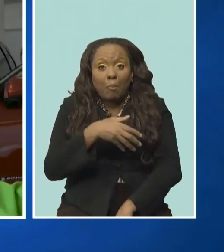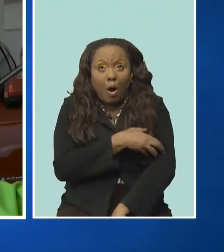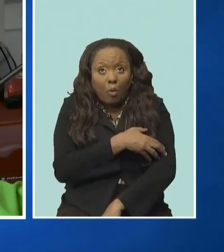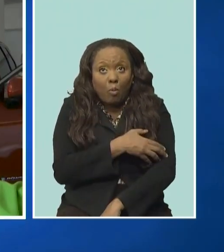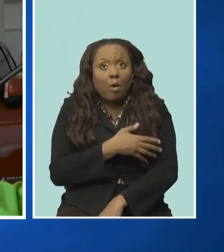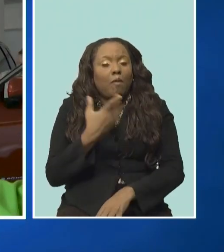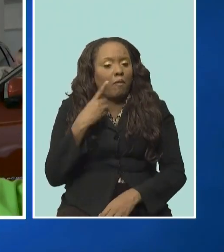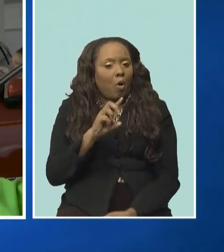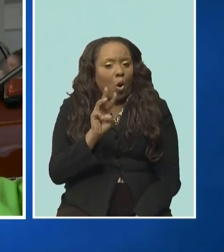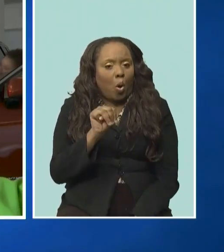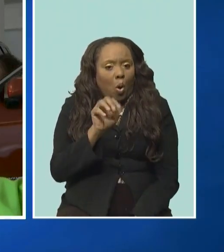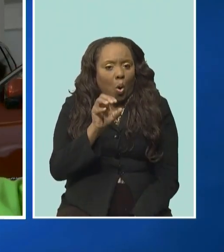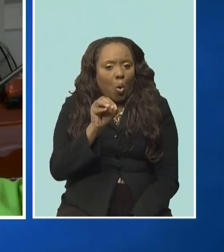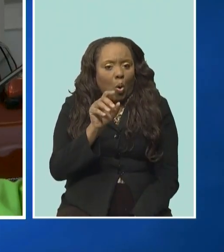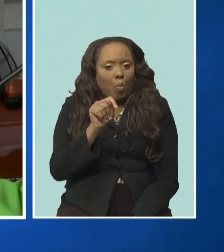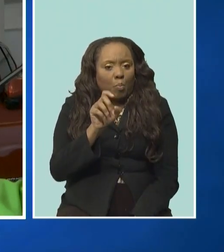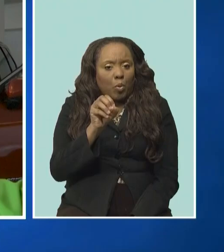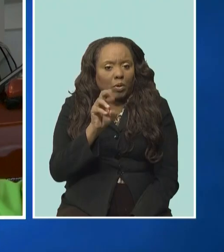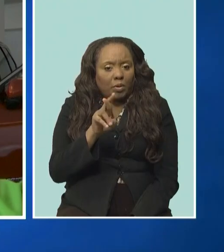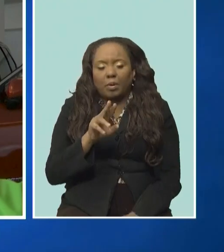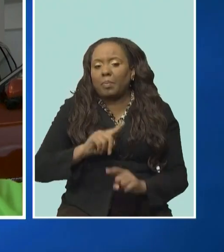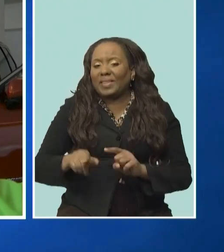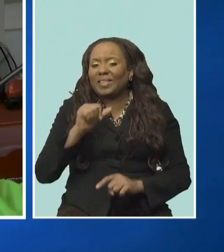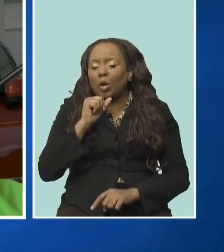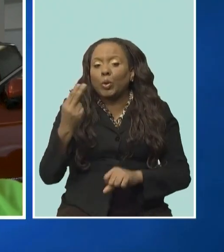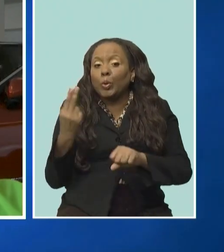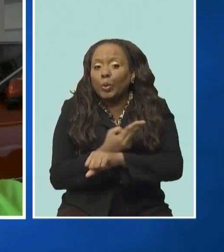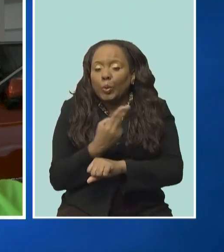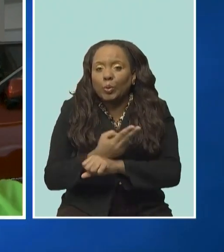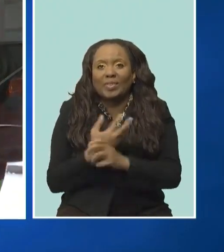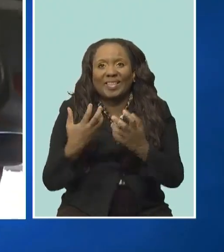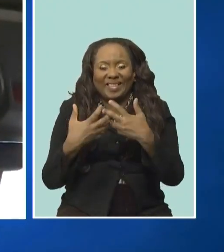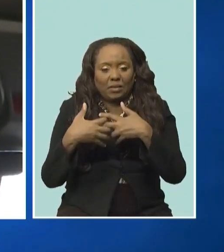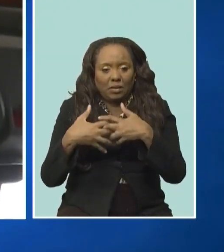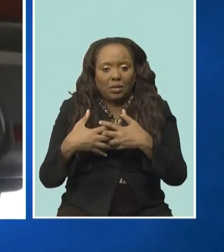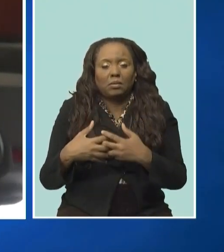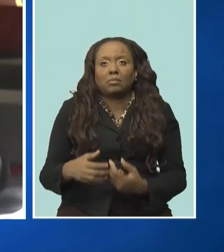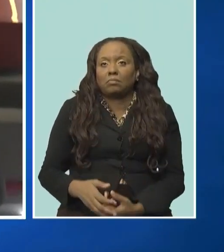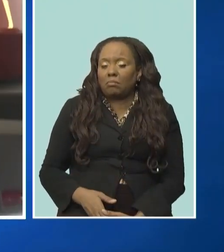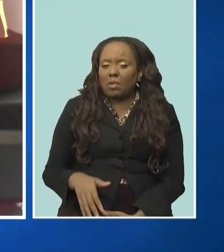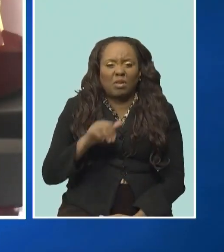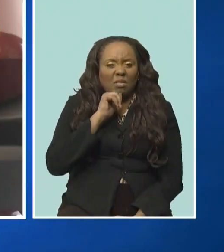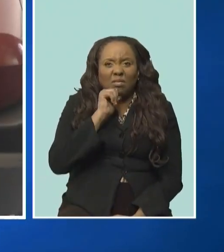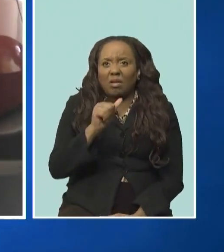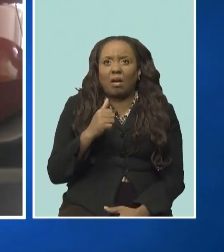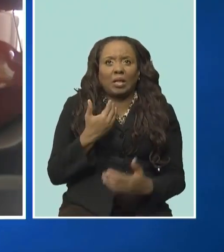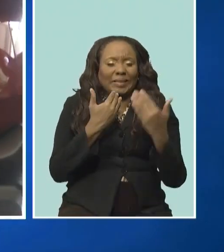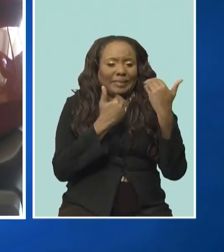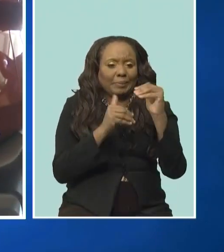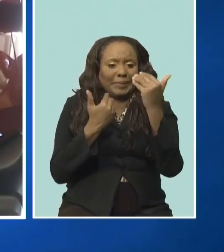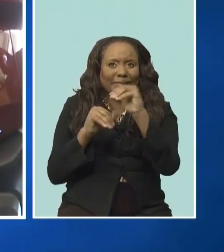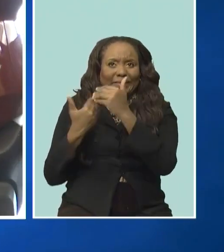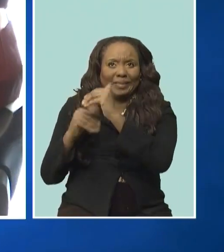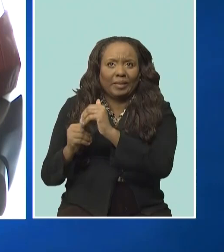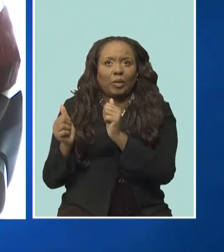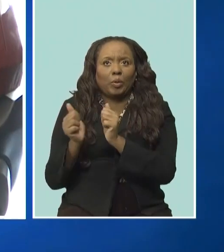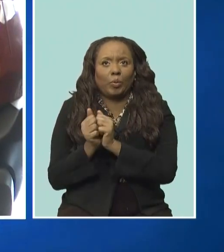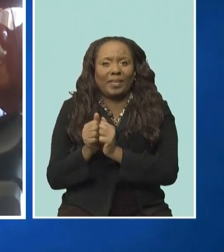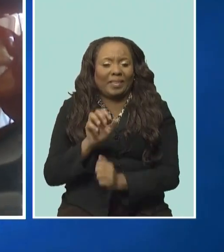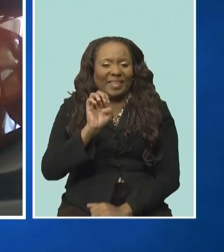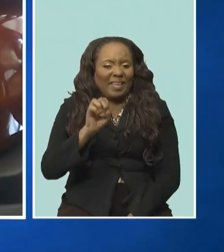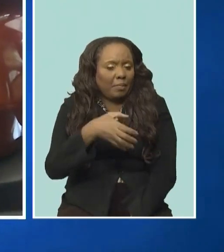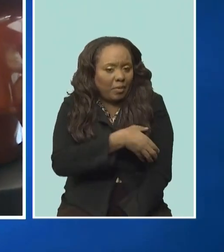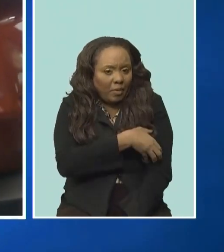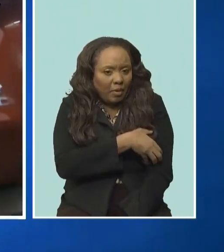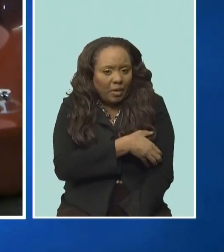Manager Nicholas Mackey said the technology has been tried and tested and there are no range limitations with e-power. He adds that